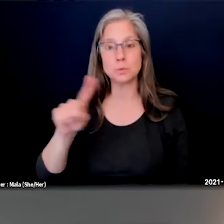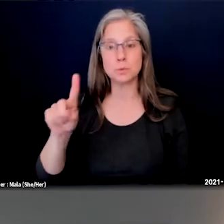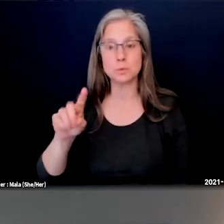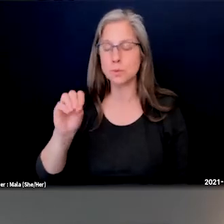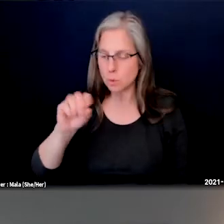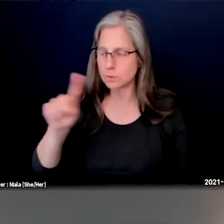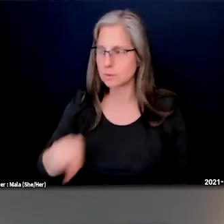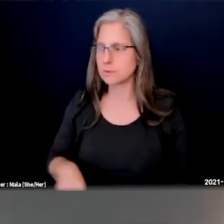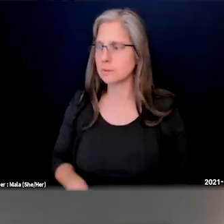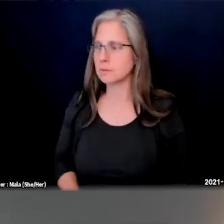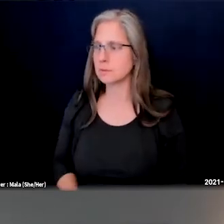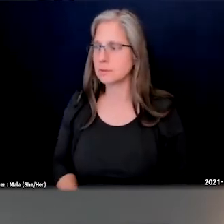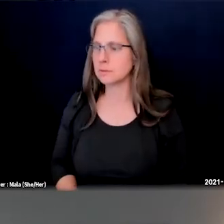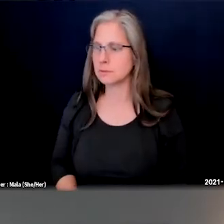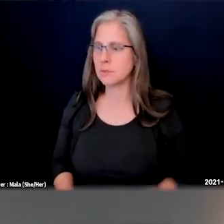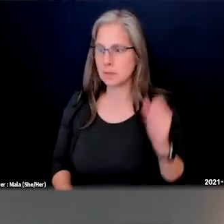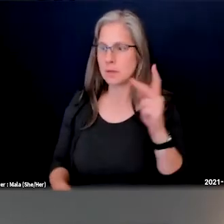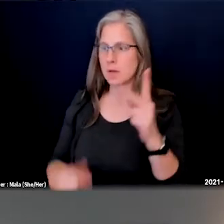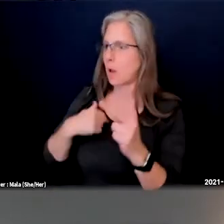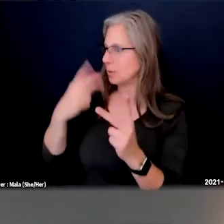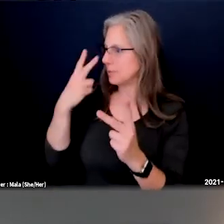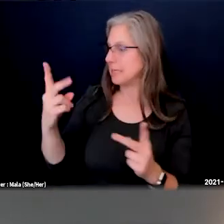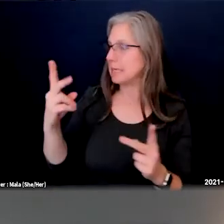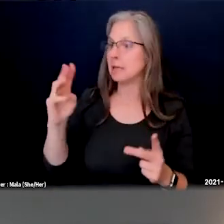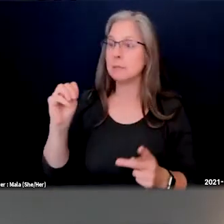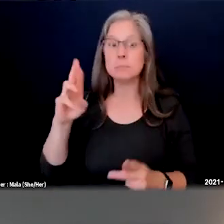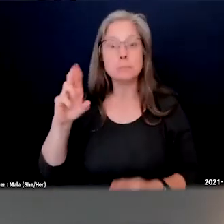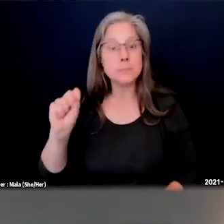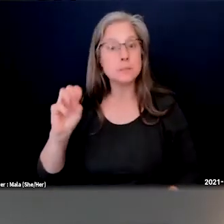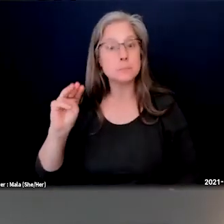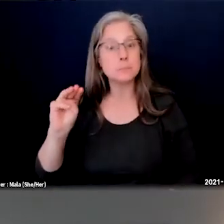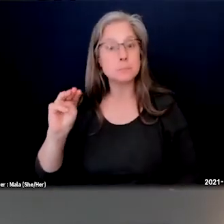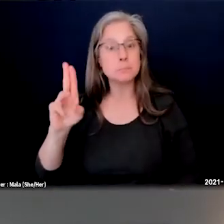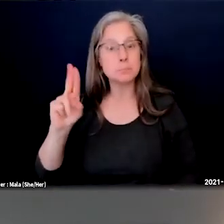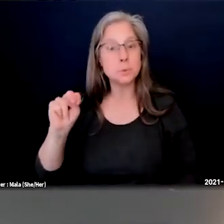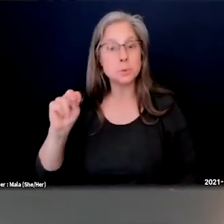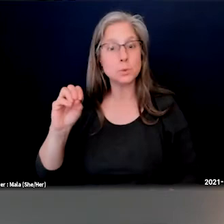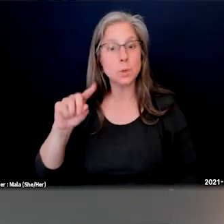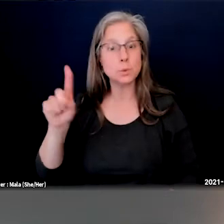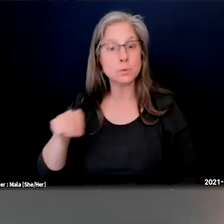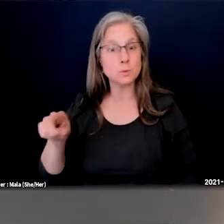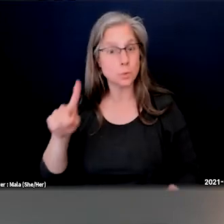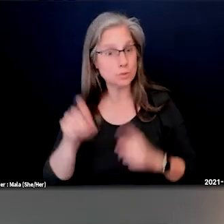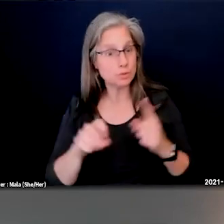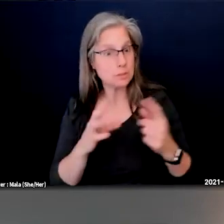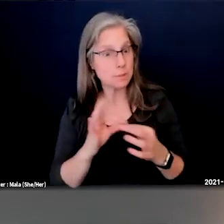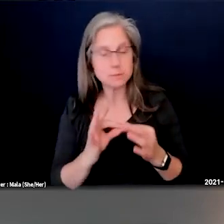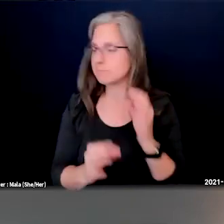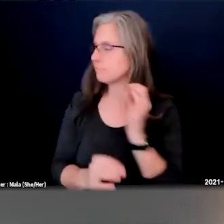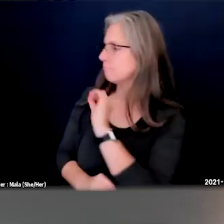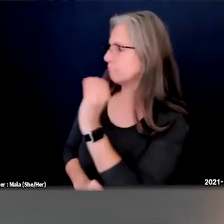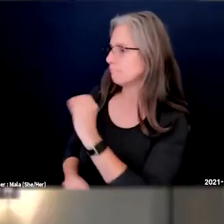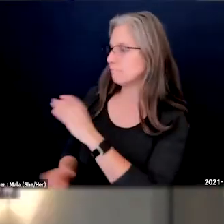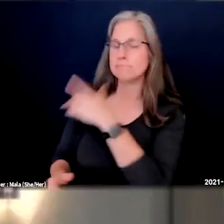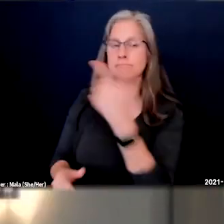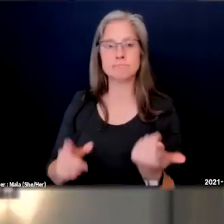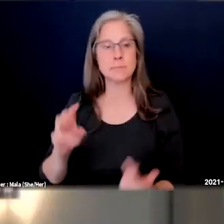Okay. I'll see if Ms. Munoz has questions or comments. No questions. Okay, thank you. Ms. Alvarez.